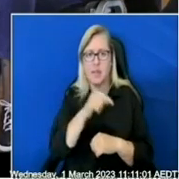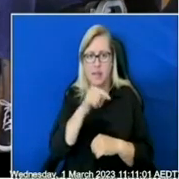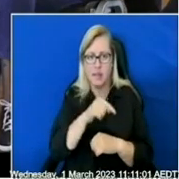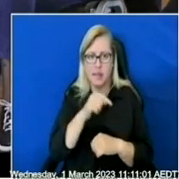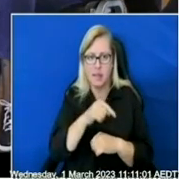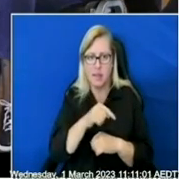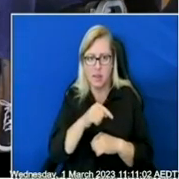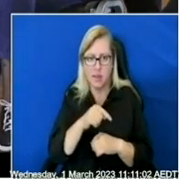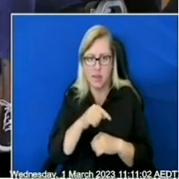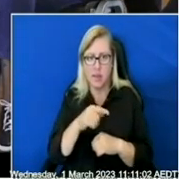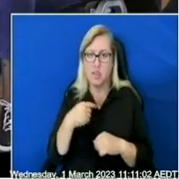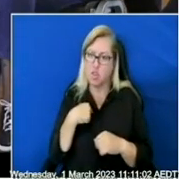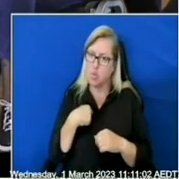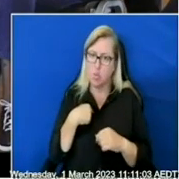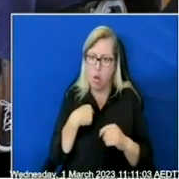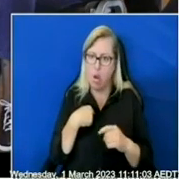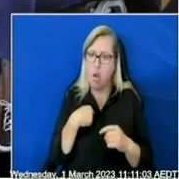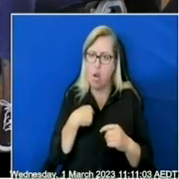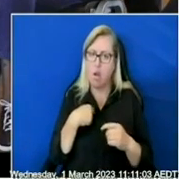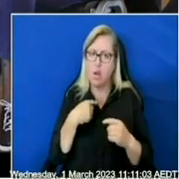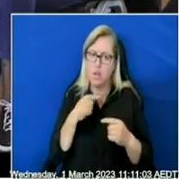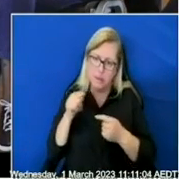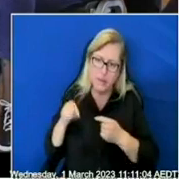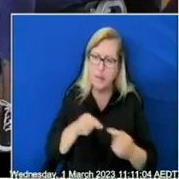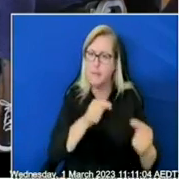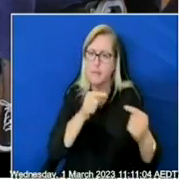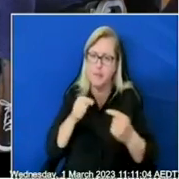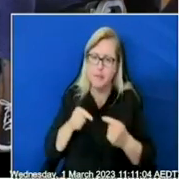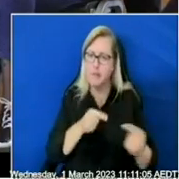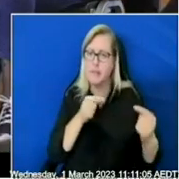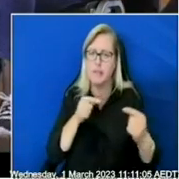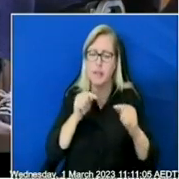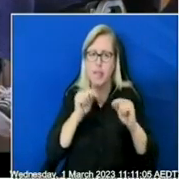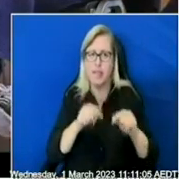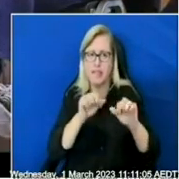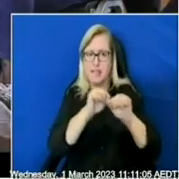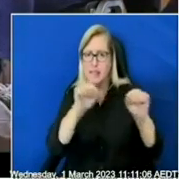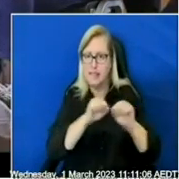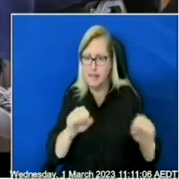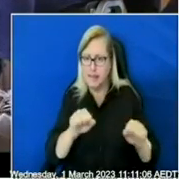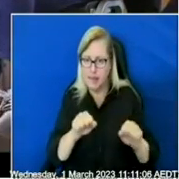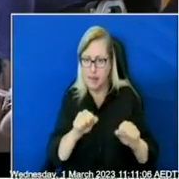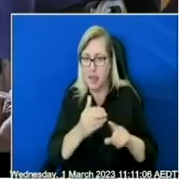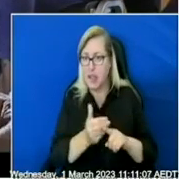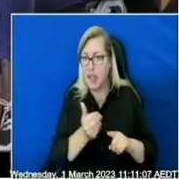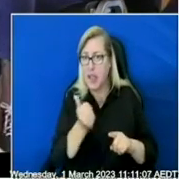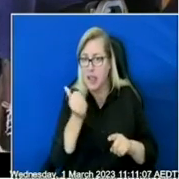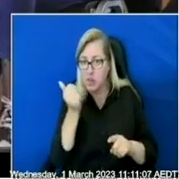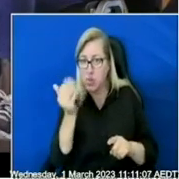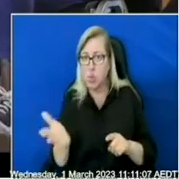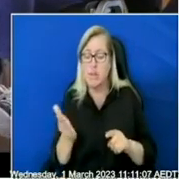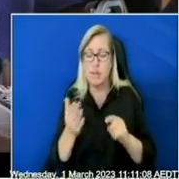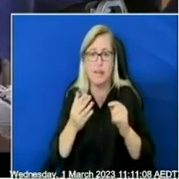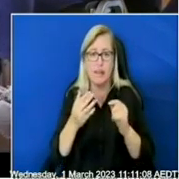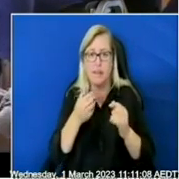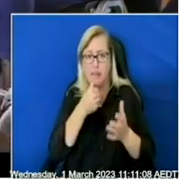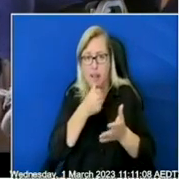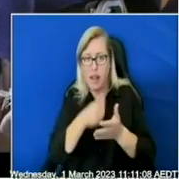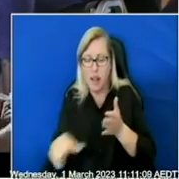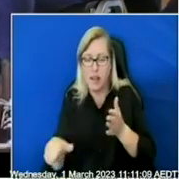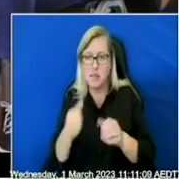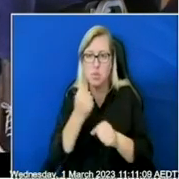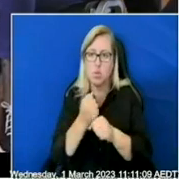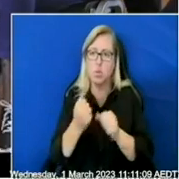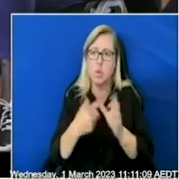this system. I've given Emily letters to Gavin Jennings, to Gabrielle. Mum had a fall at Christmas